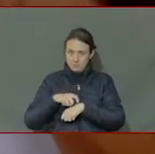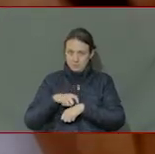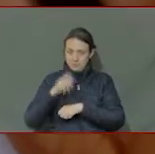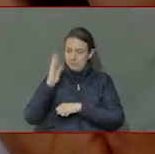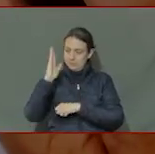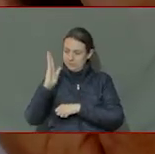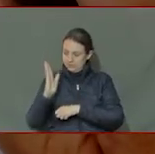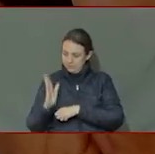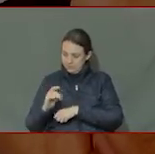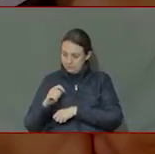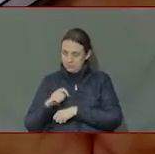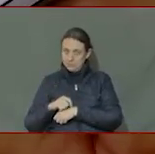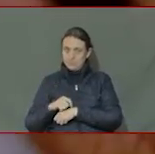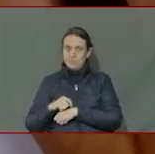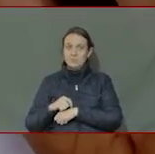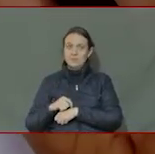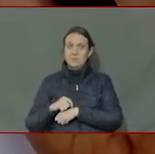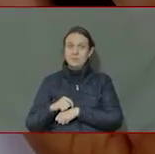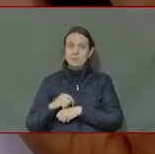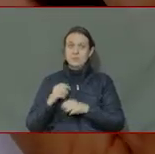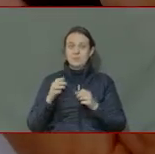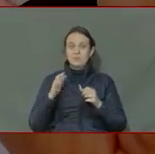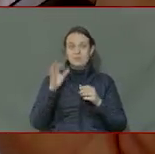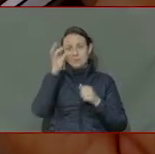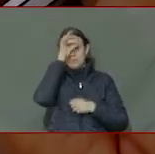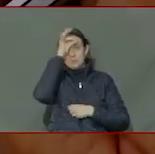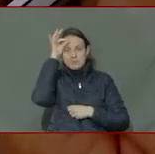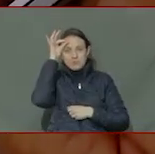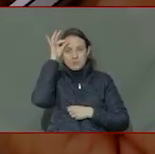down. So I'm just going to add up the minutes now.